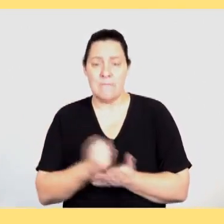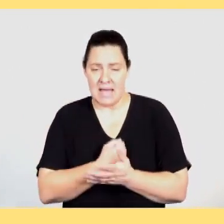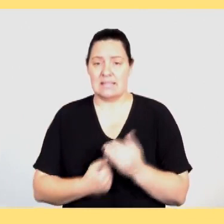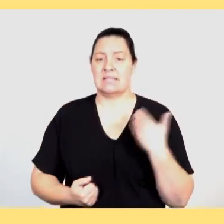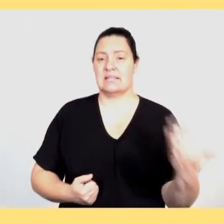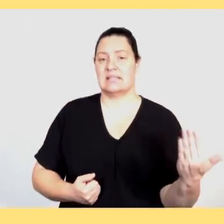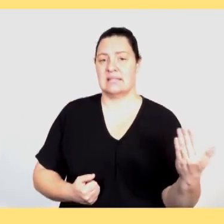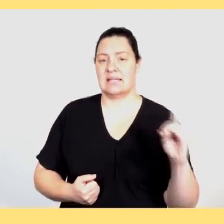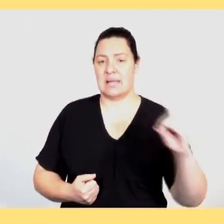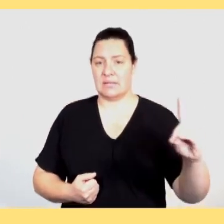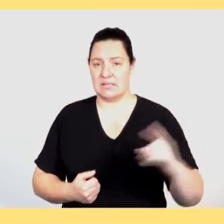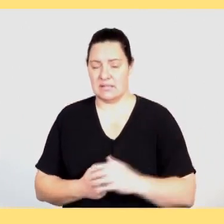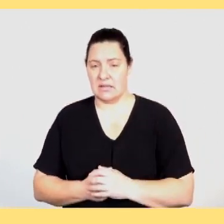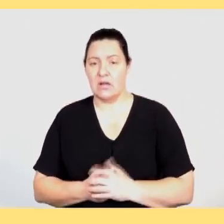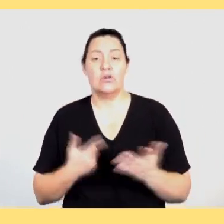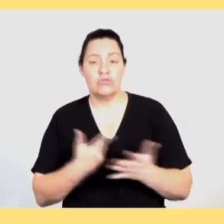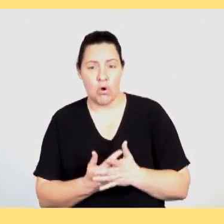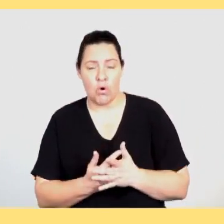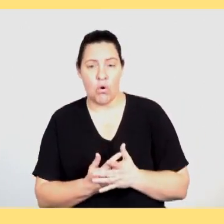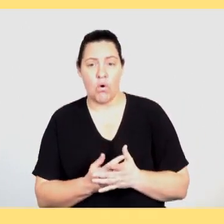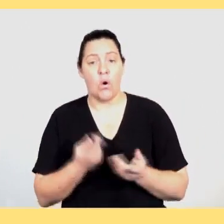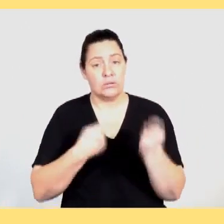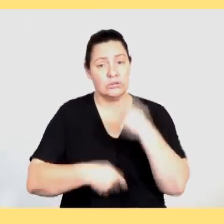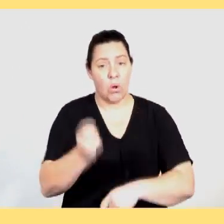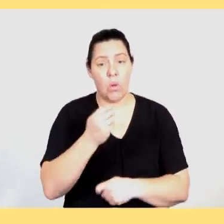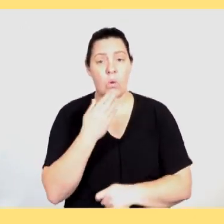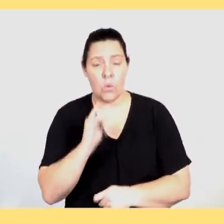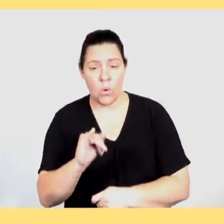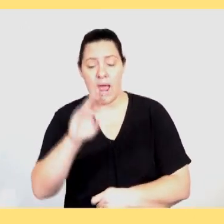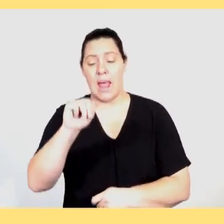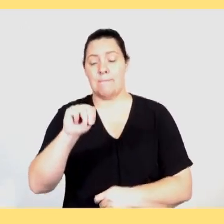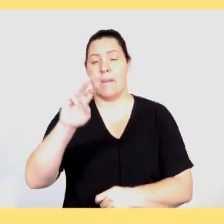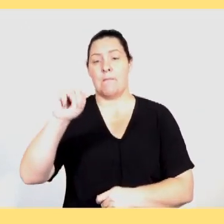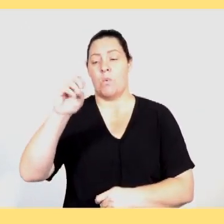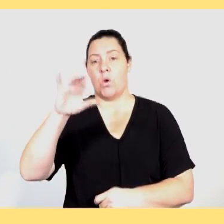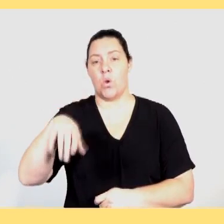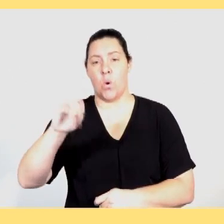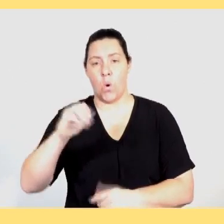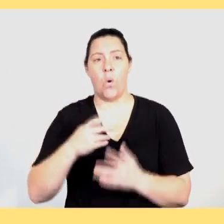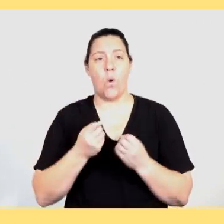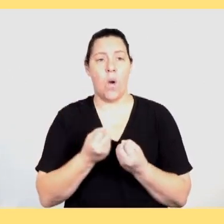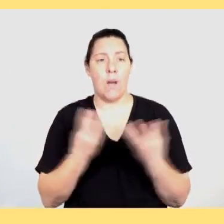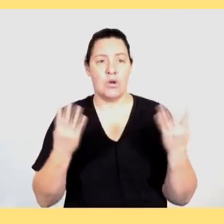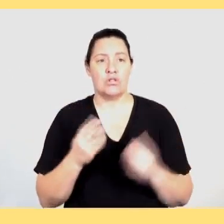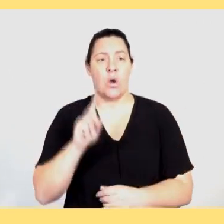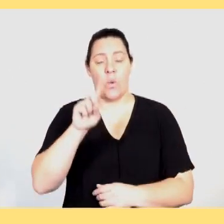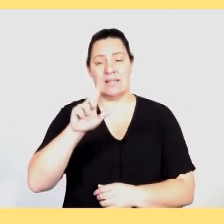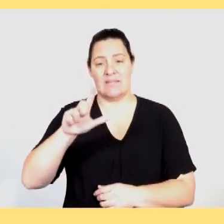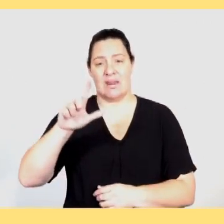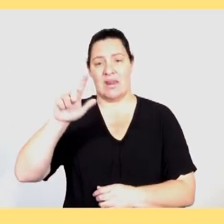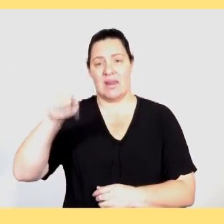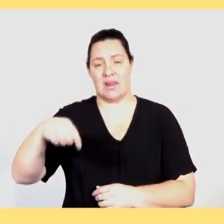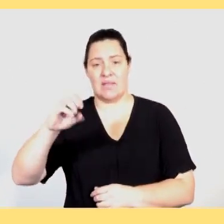to the debit side. So we sold goods to M. Moyo of 17,000. So if